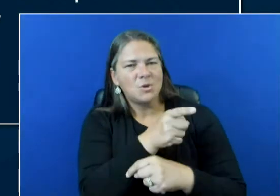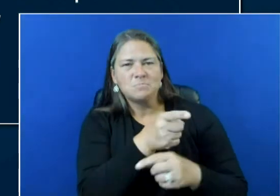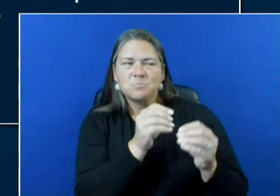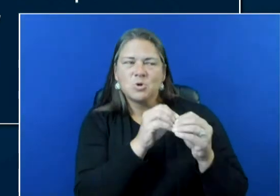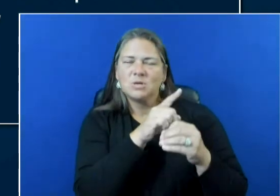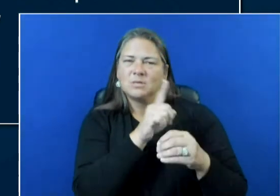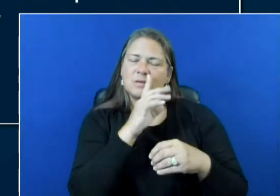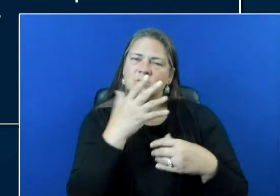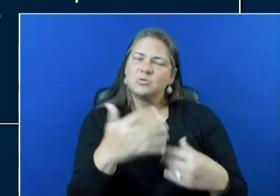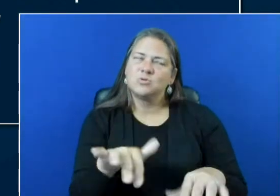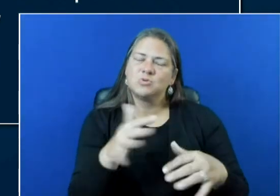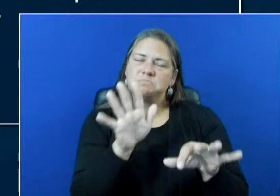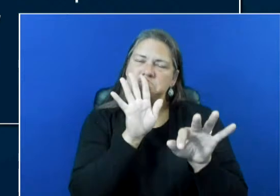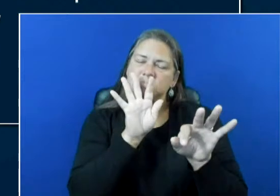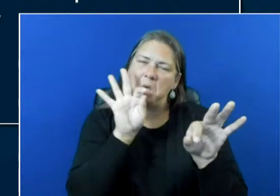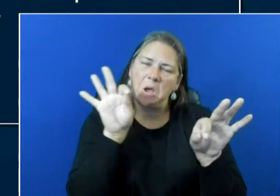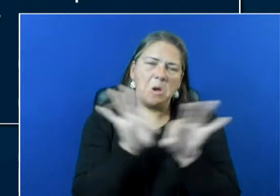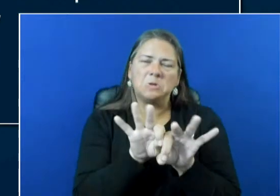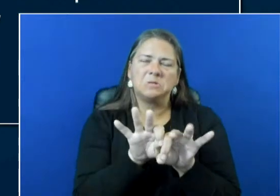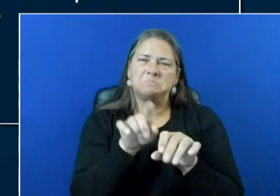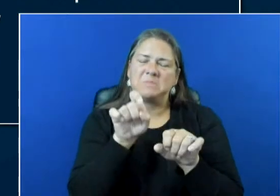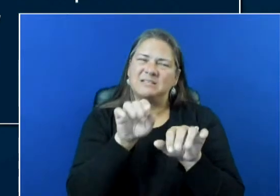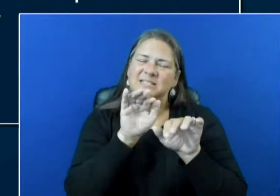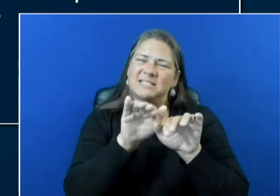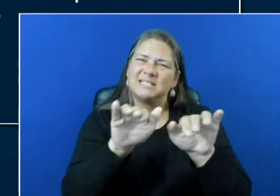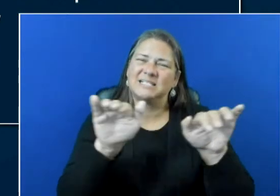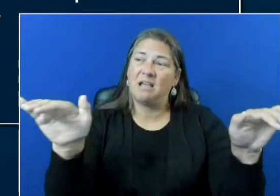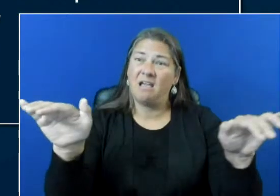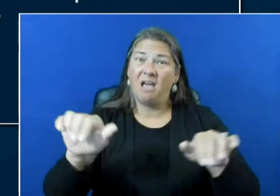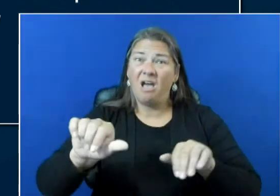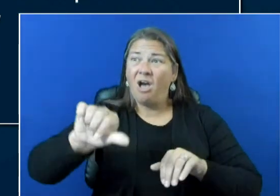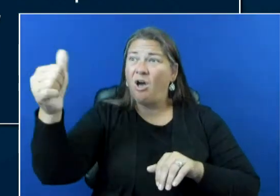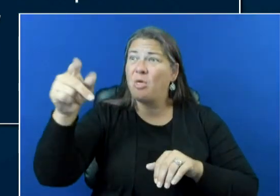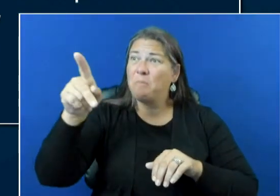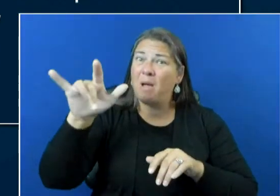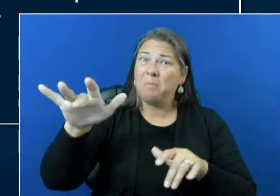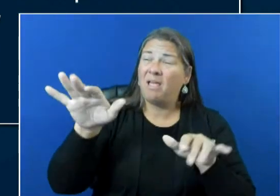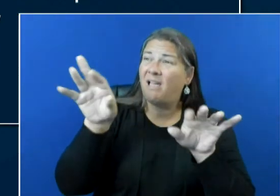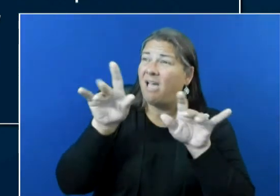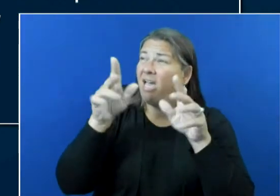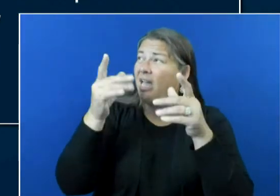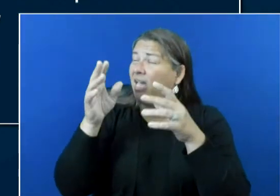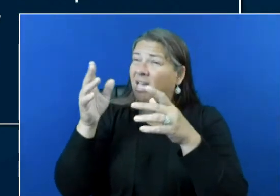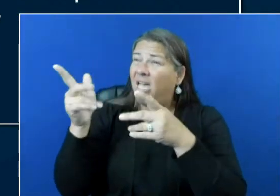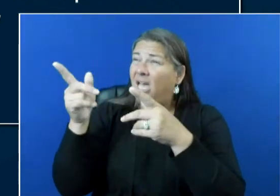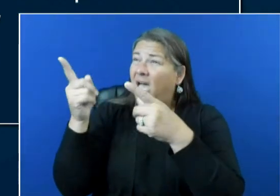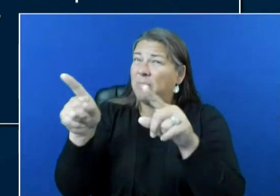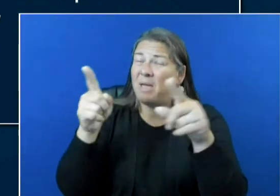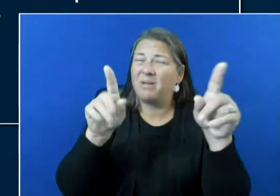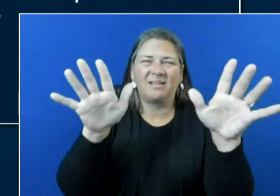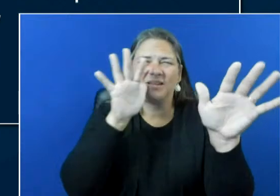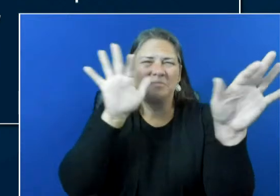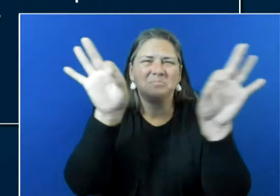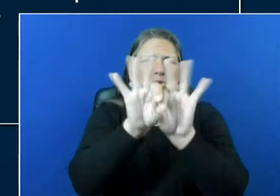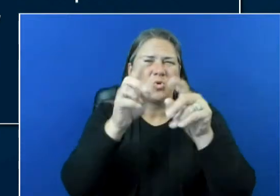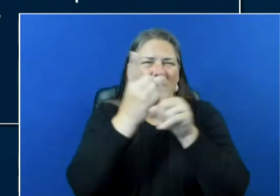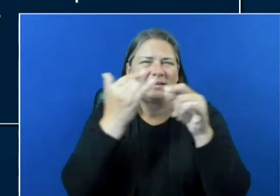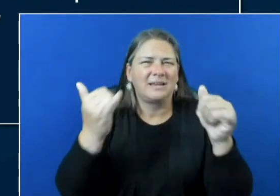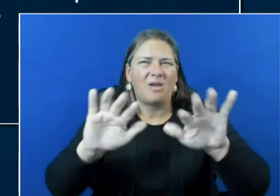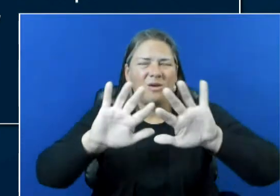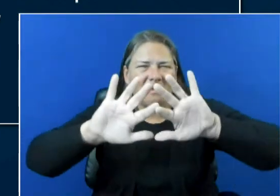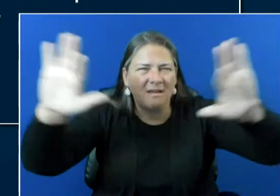is no more pressing public interest. We lose more people to this thing than we do to